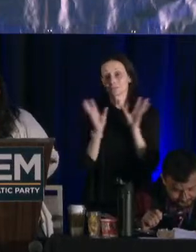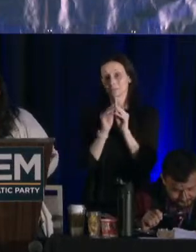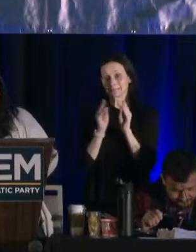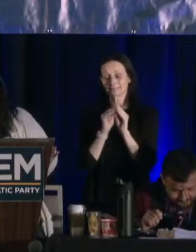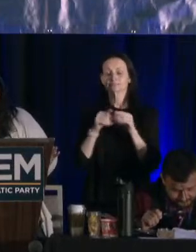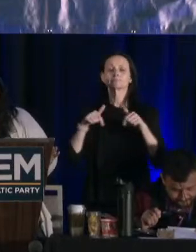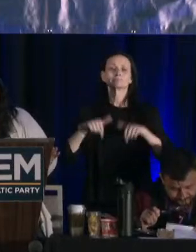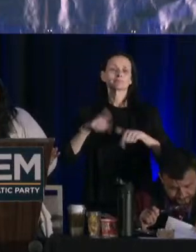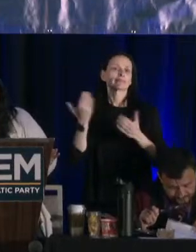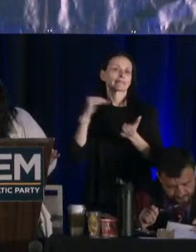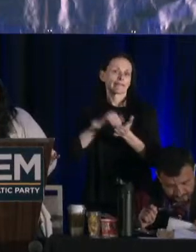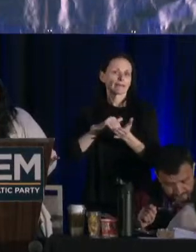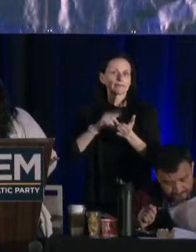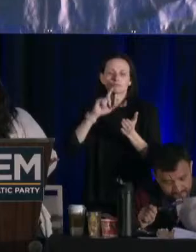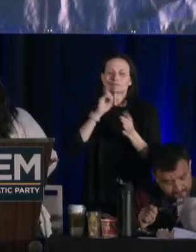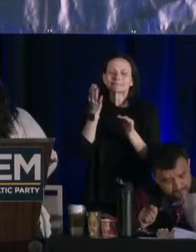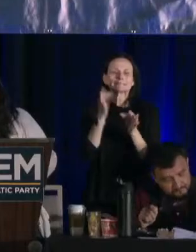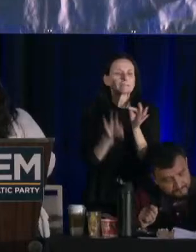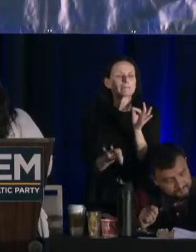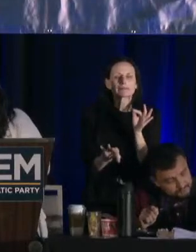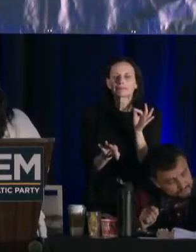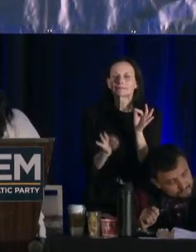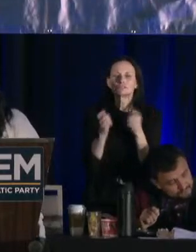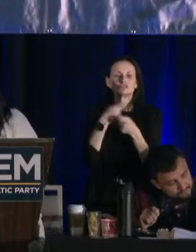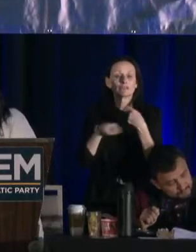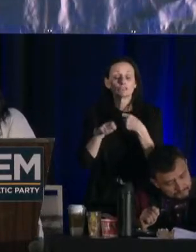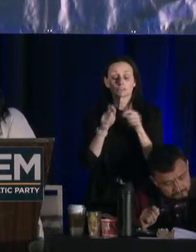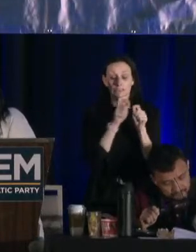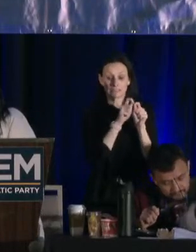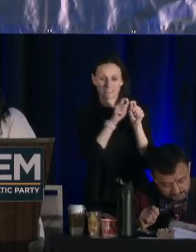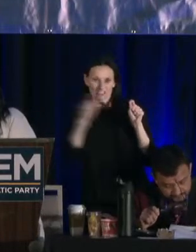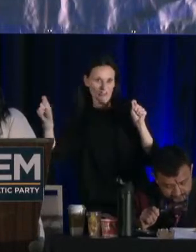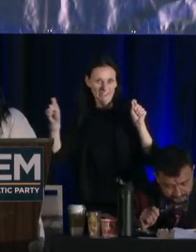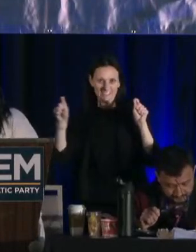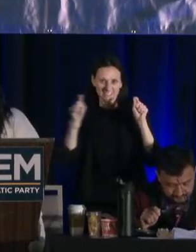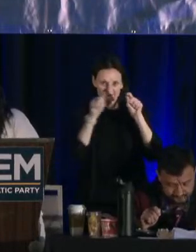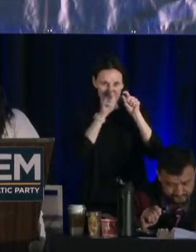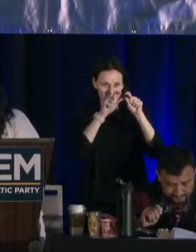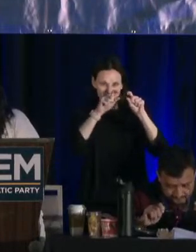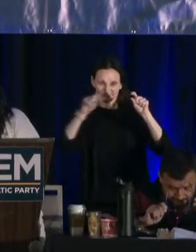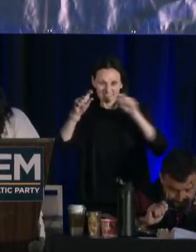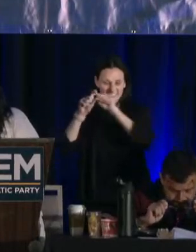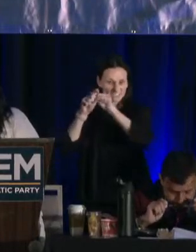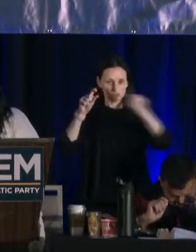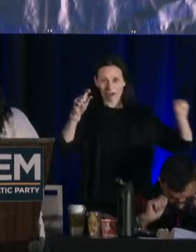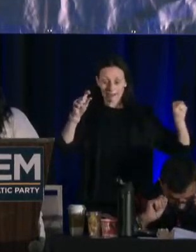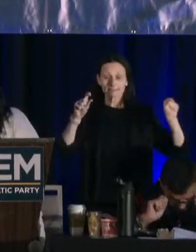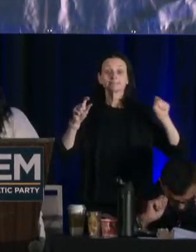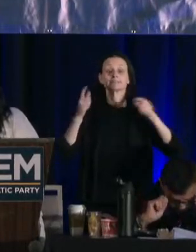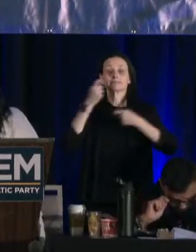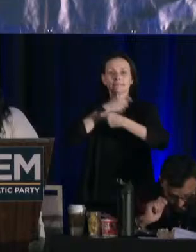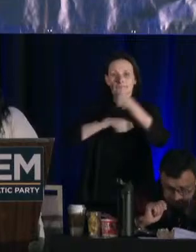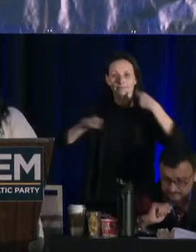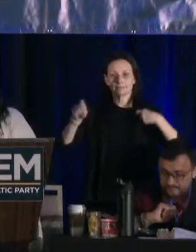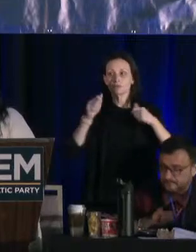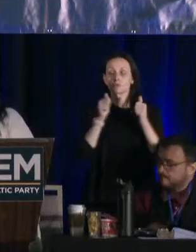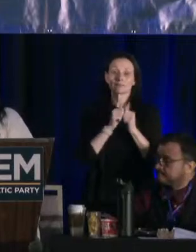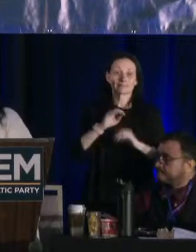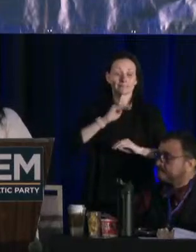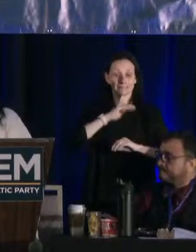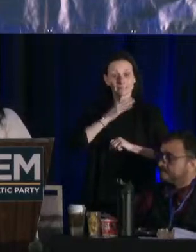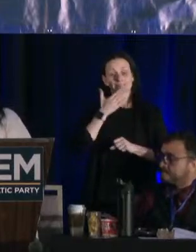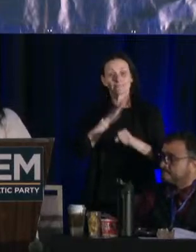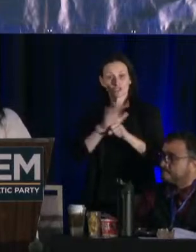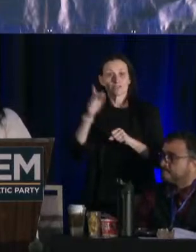This one, again, super simple. It strikes similarly extraordinary circumstances and replaces it with sufficient cause